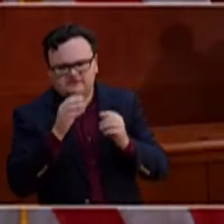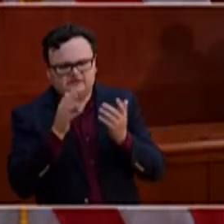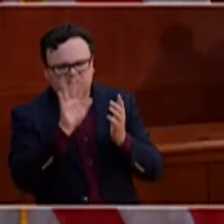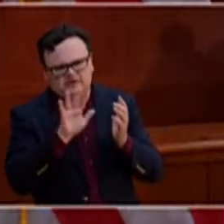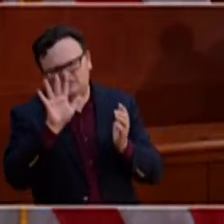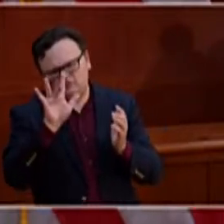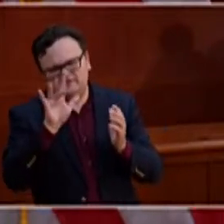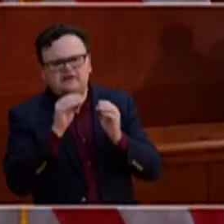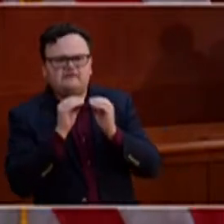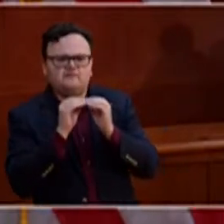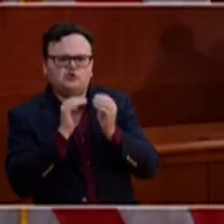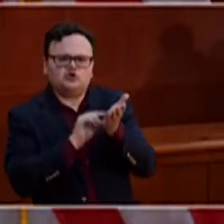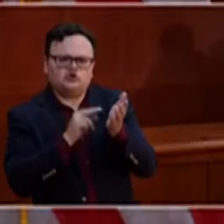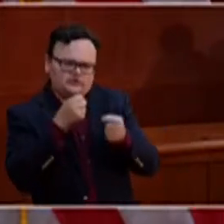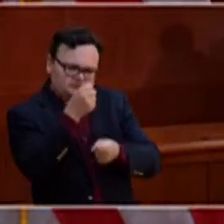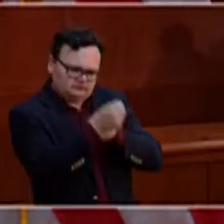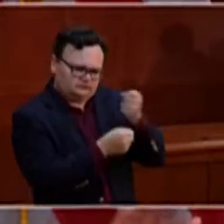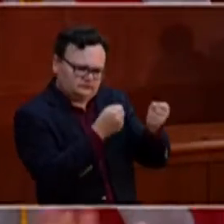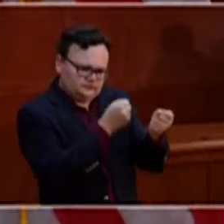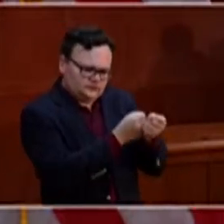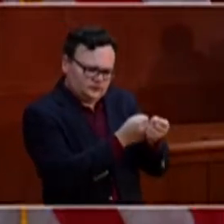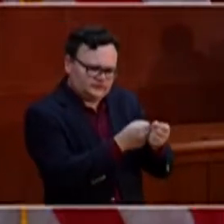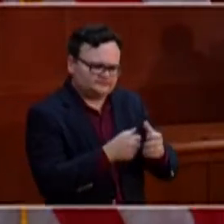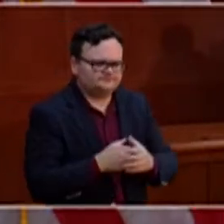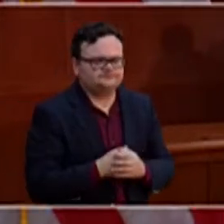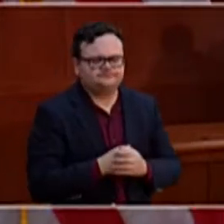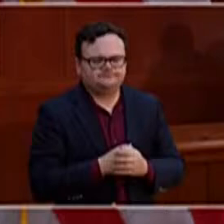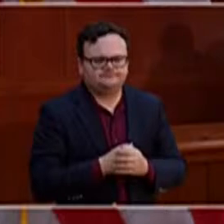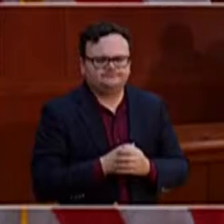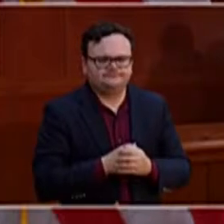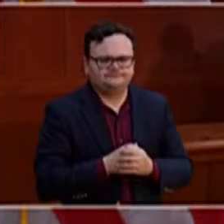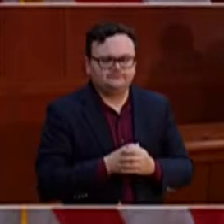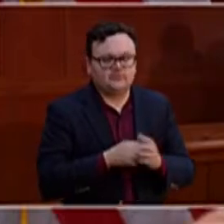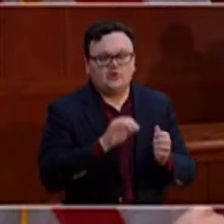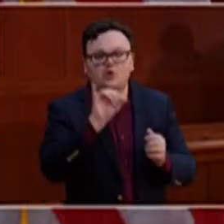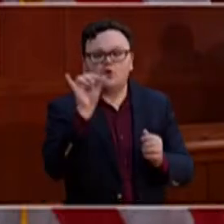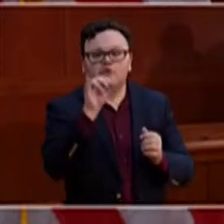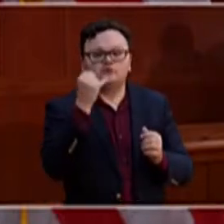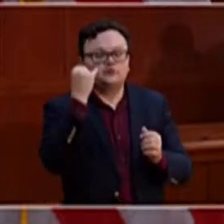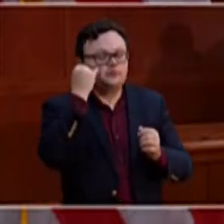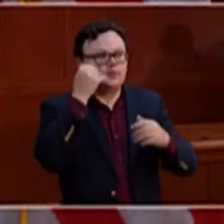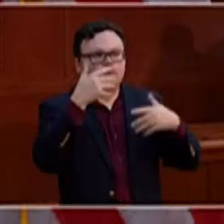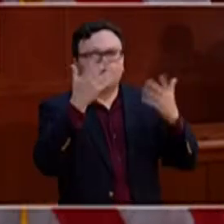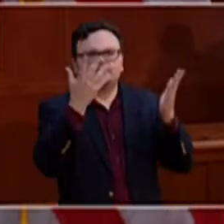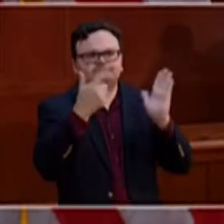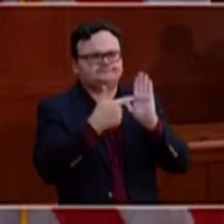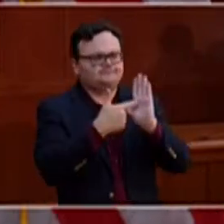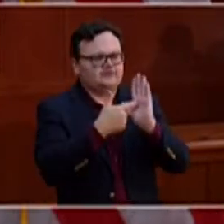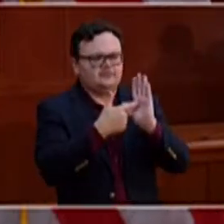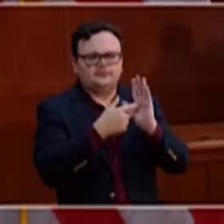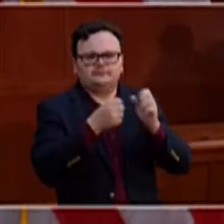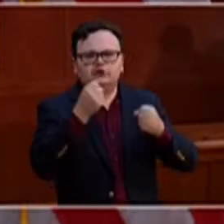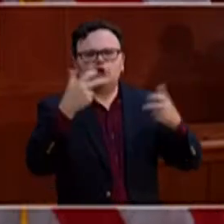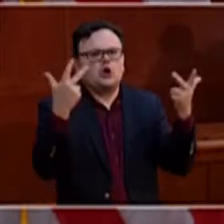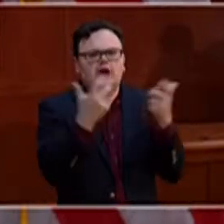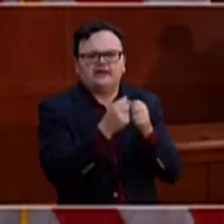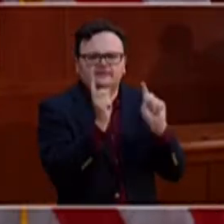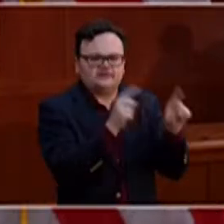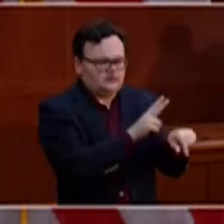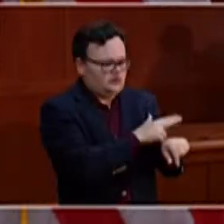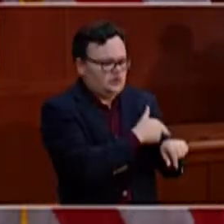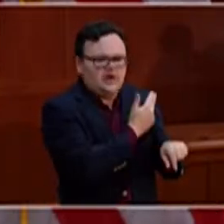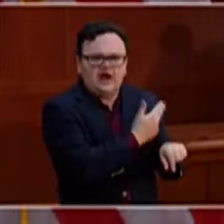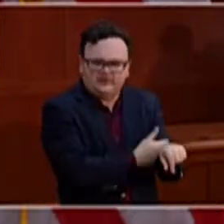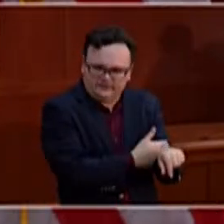being tested for COVID now. And so if you get in a car accident in Miami, Jackson is going to swab you, and a lot of